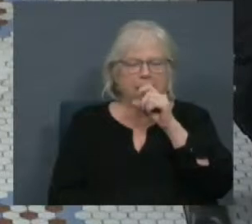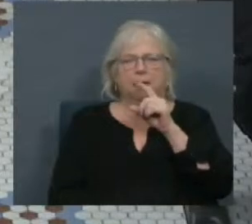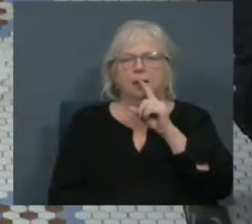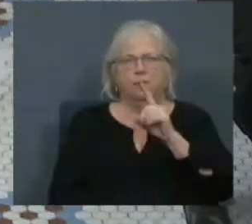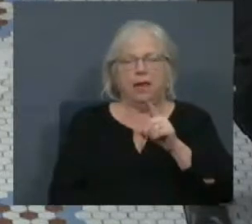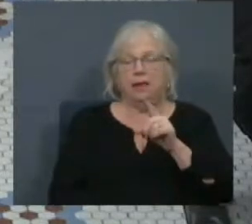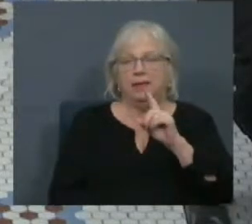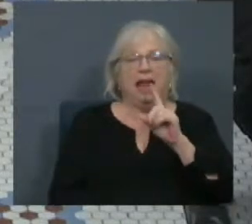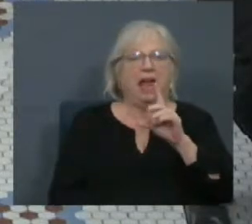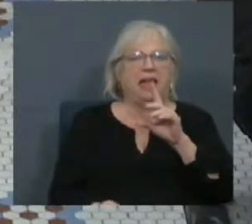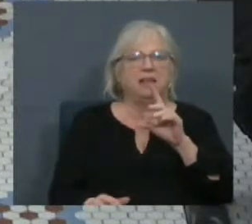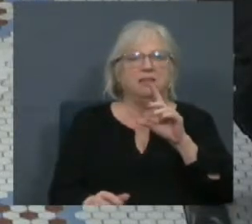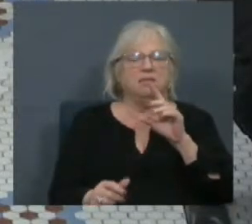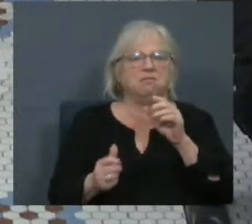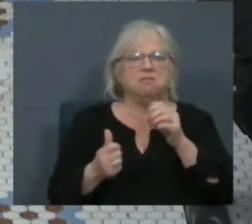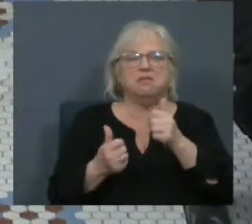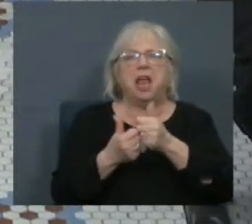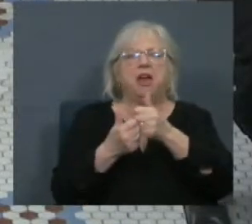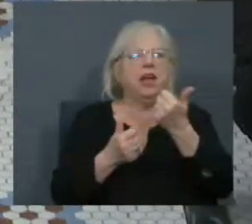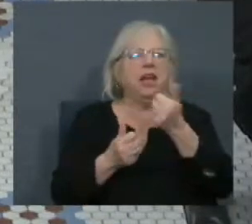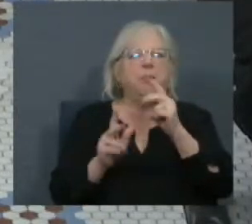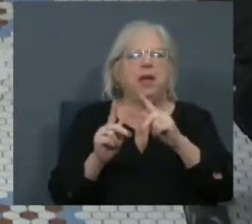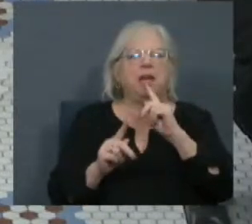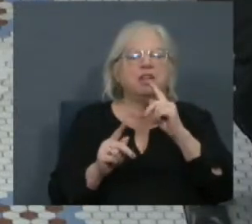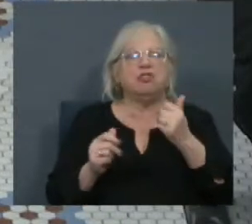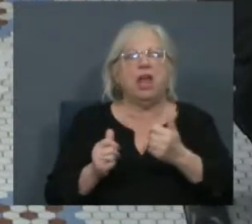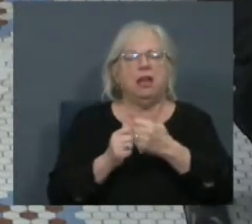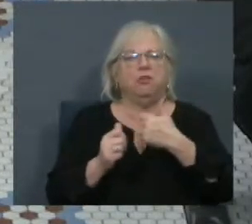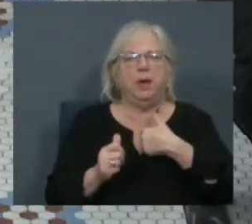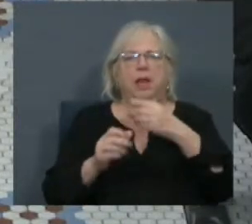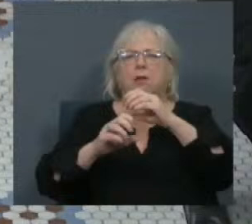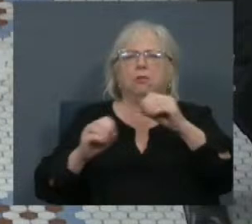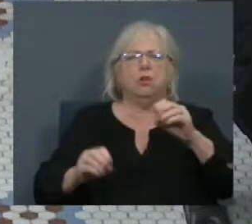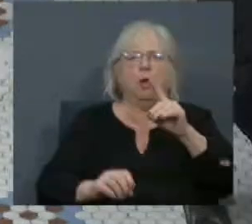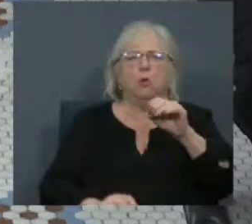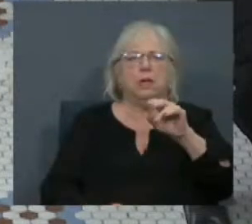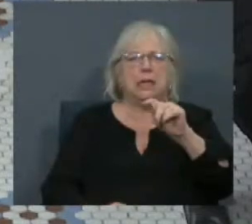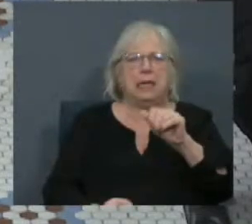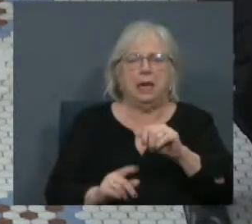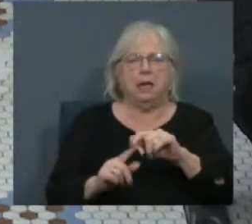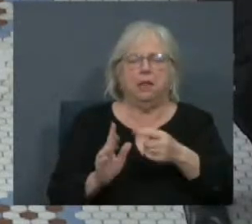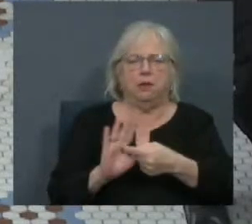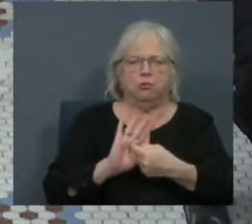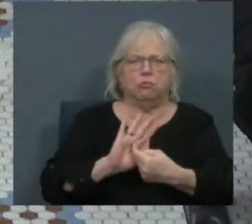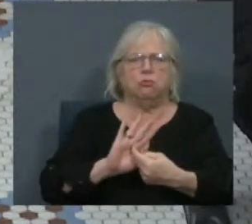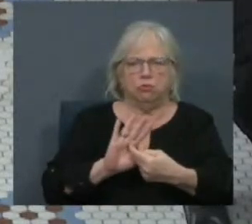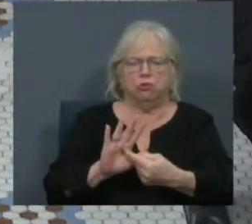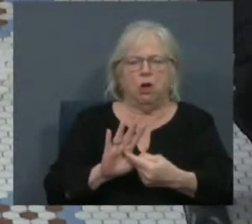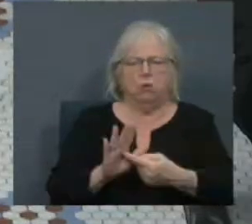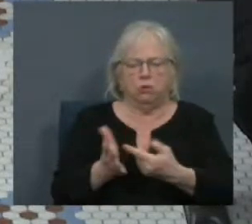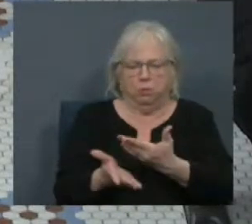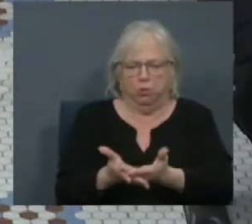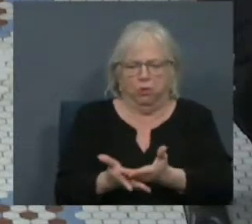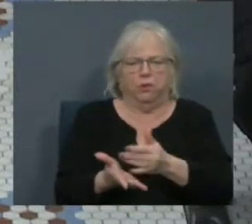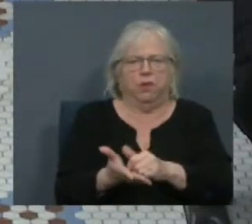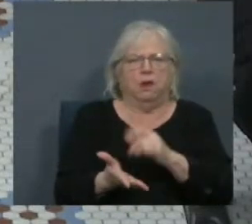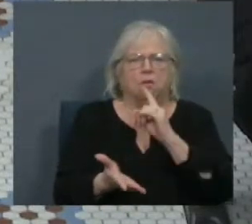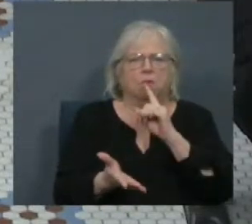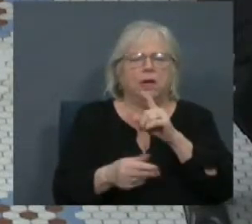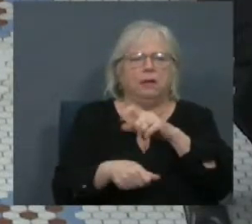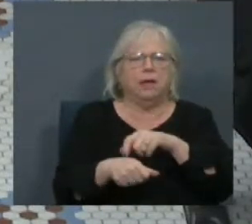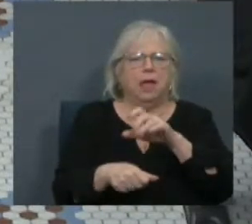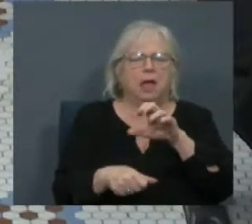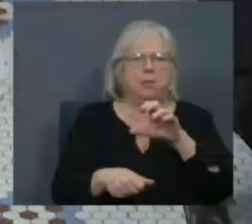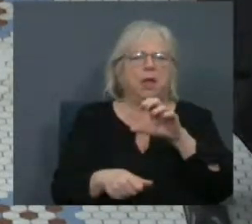me on this, no data that shows that a real-time